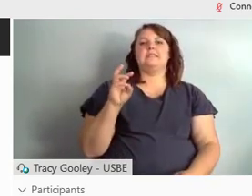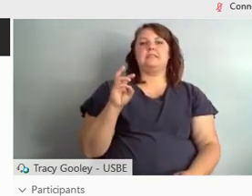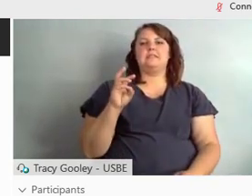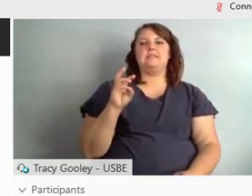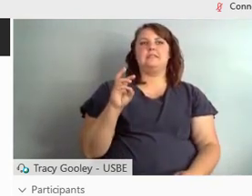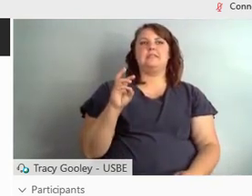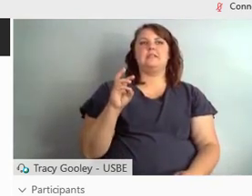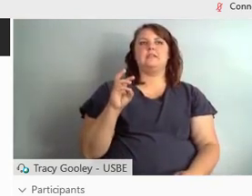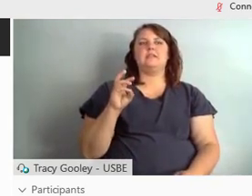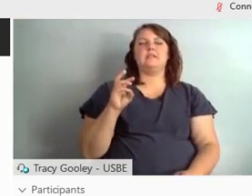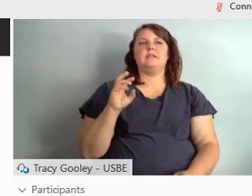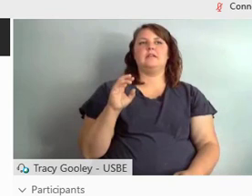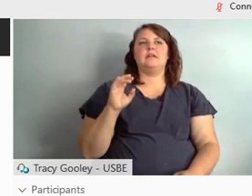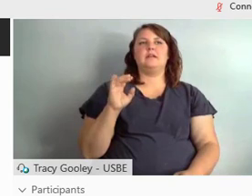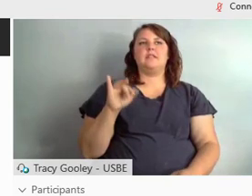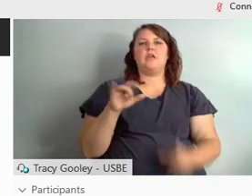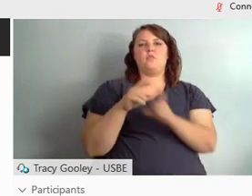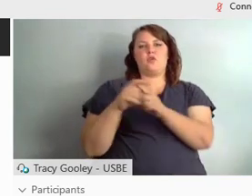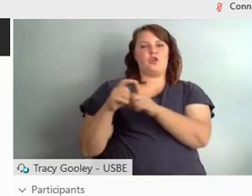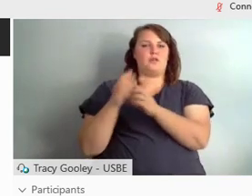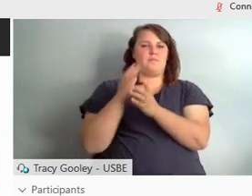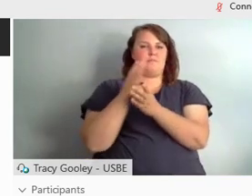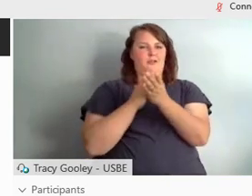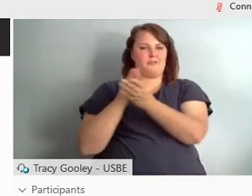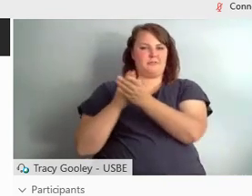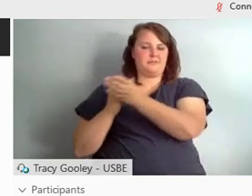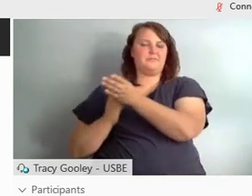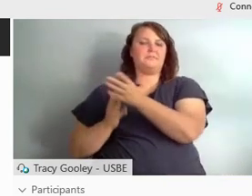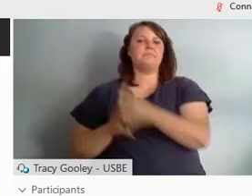is word parts.